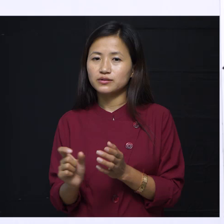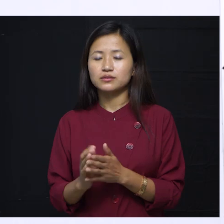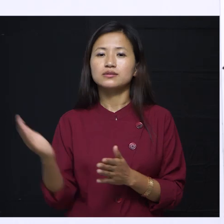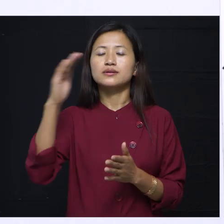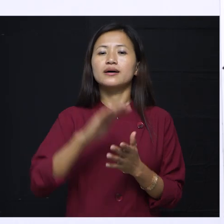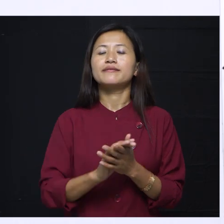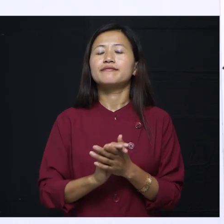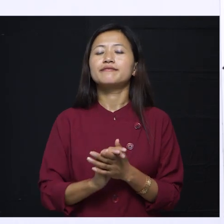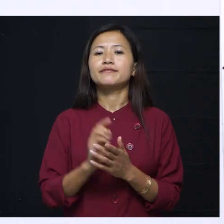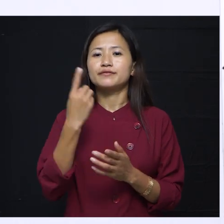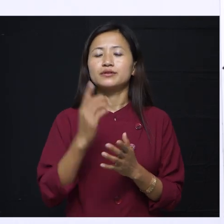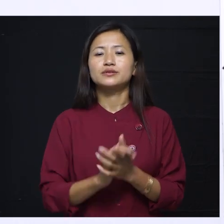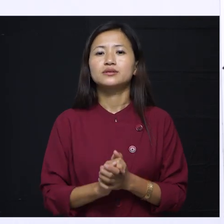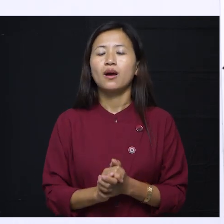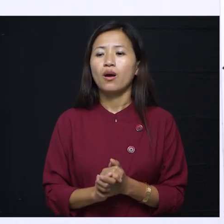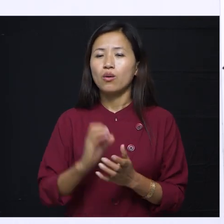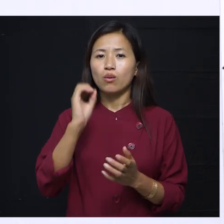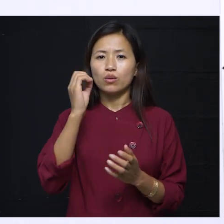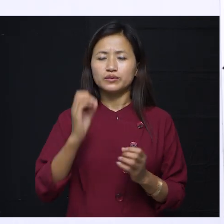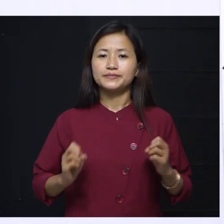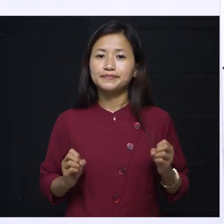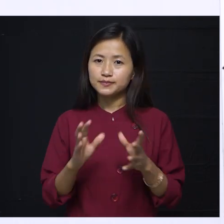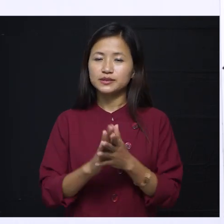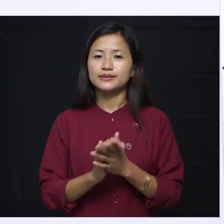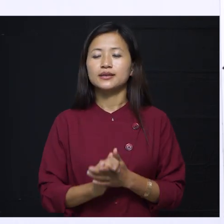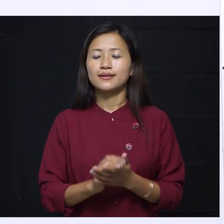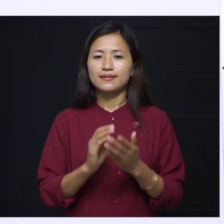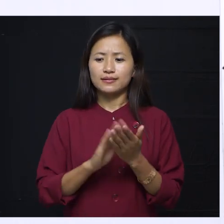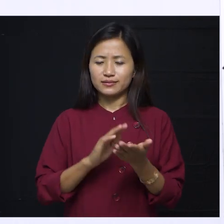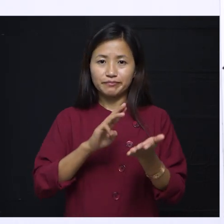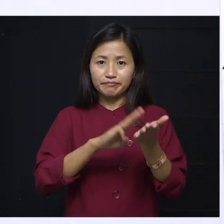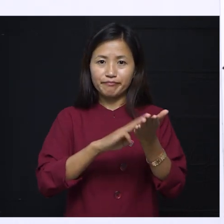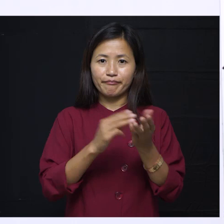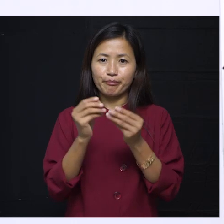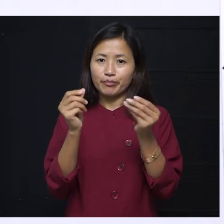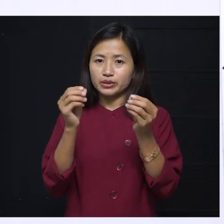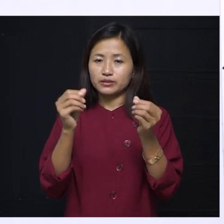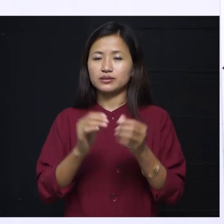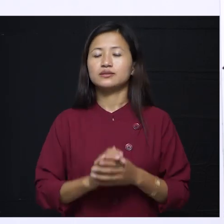the origin here, where it is made. Then material.